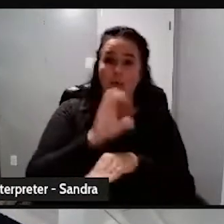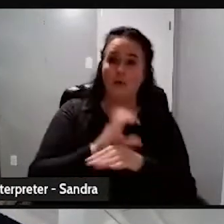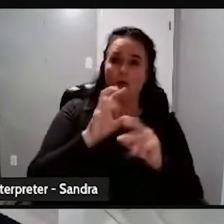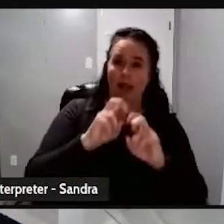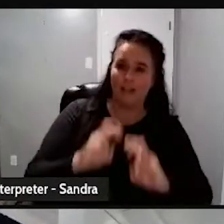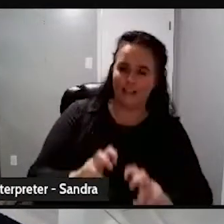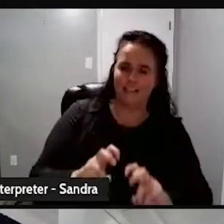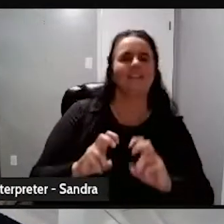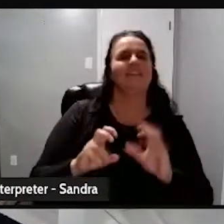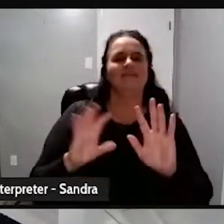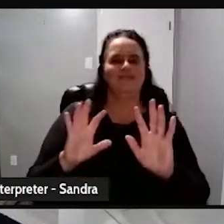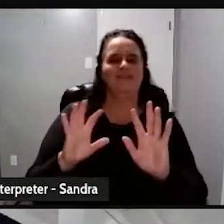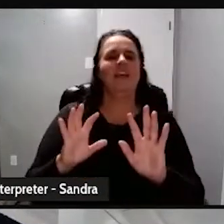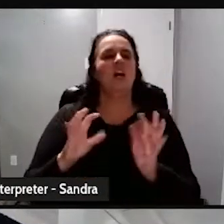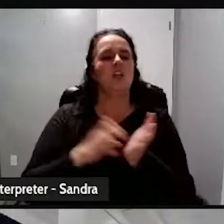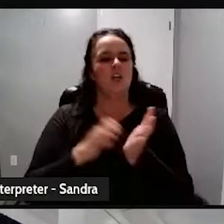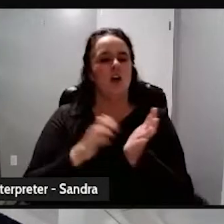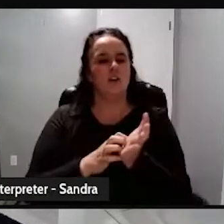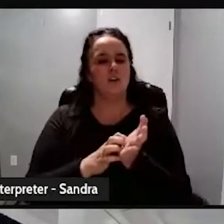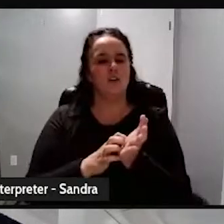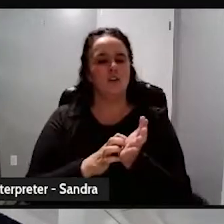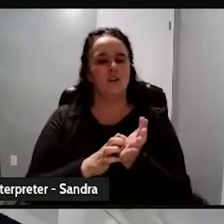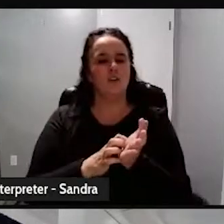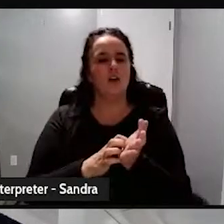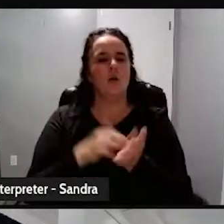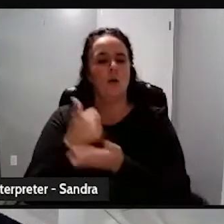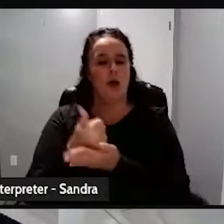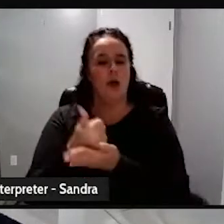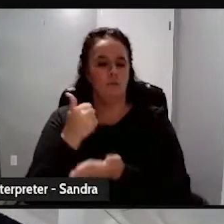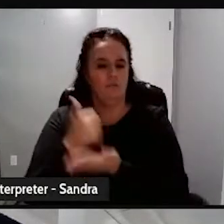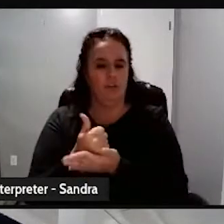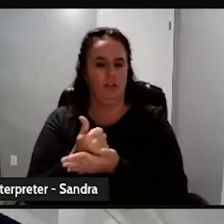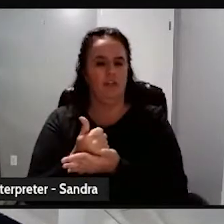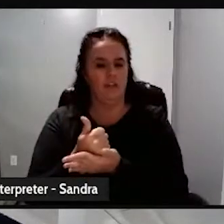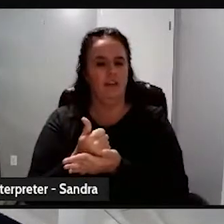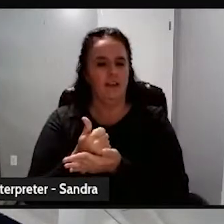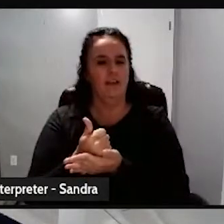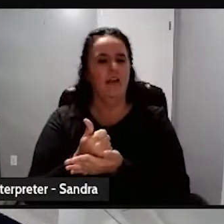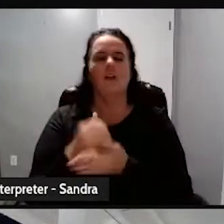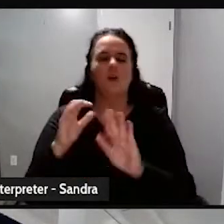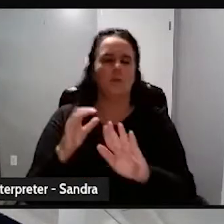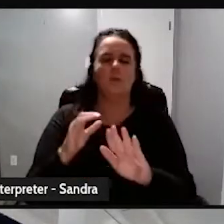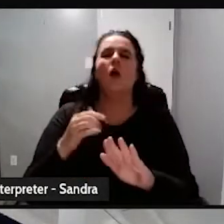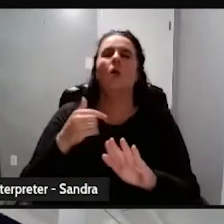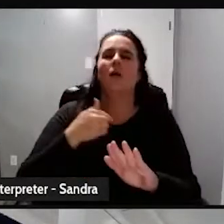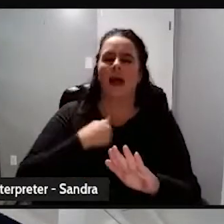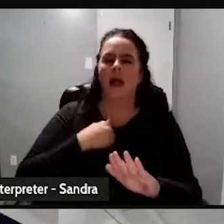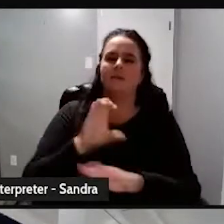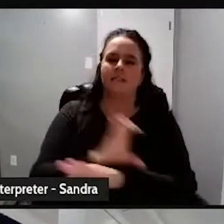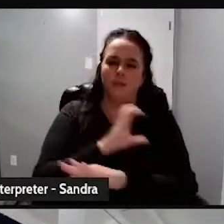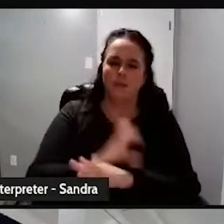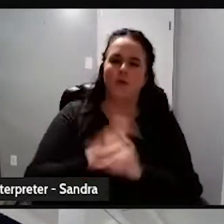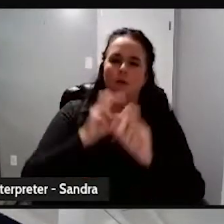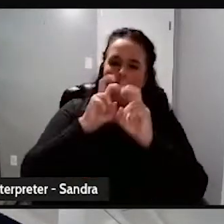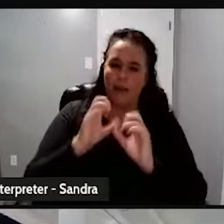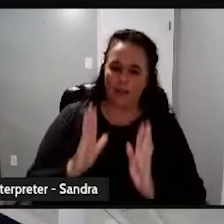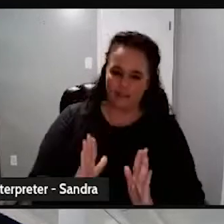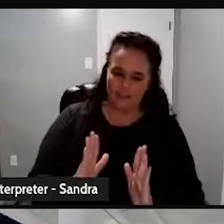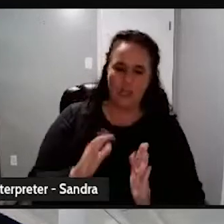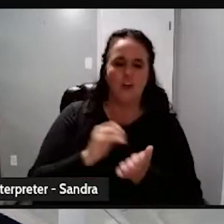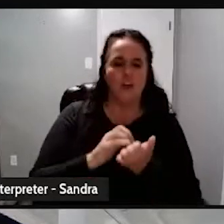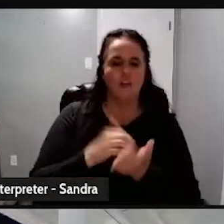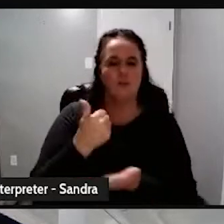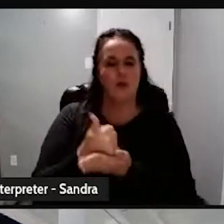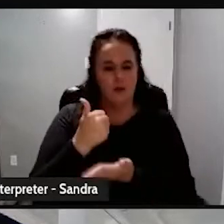doctors were relatively helpful. When I was a computer analyst, doctors were relatively helpful in trying to help